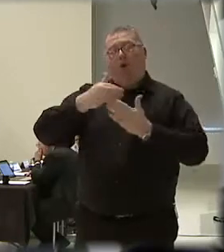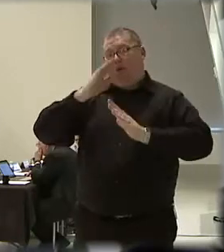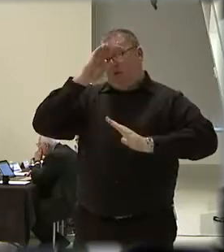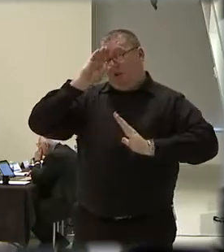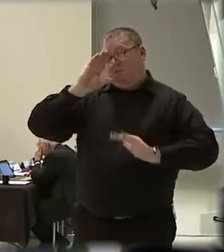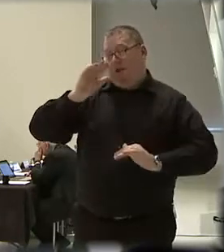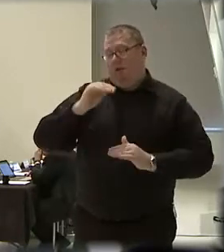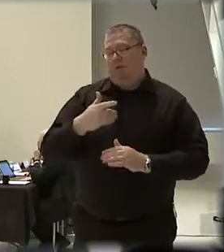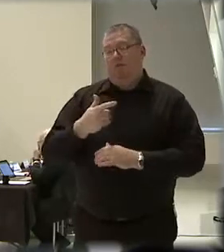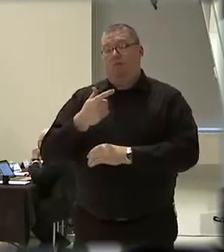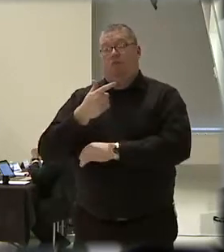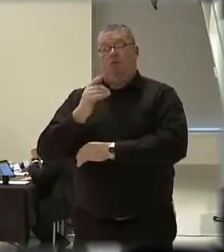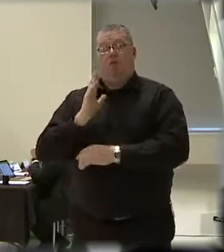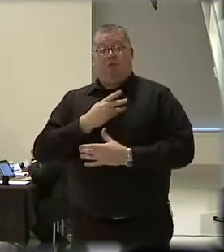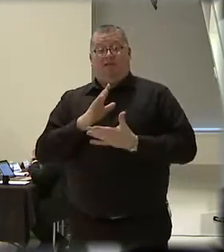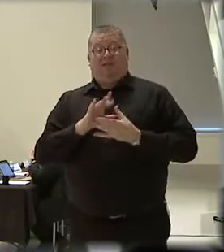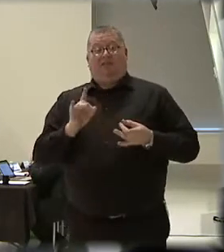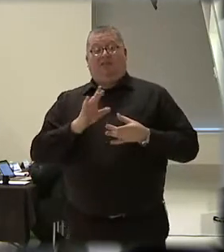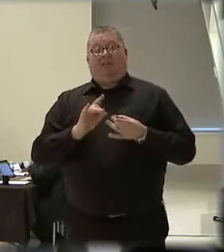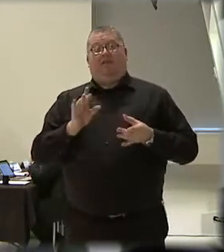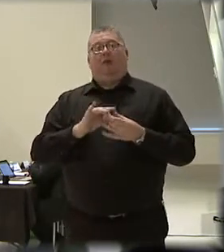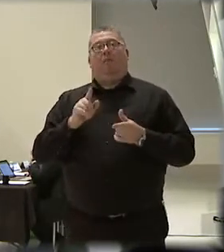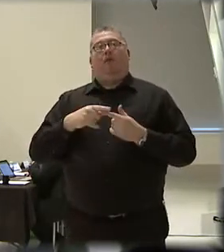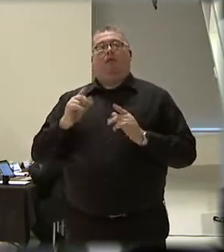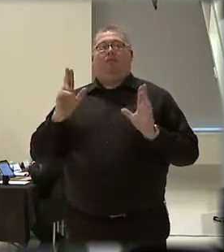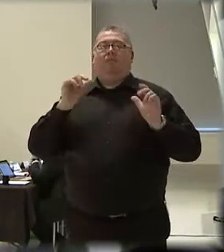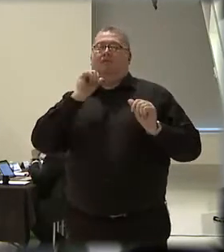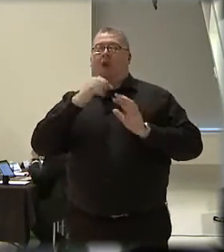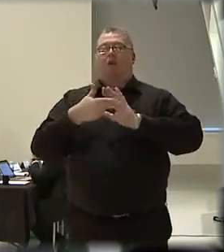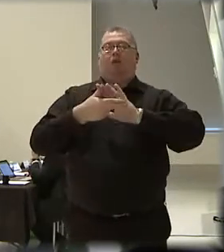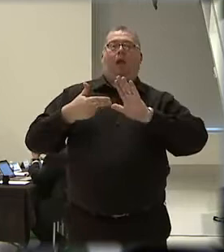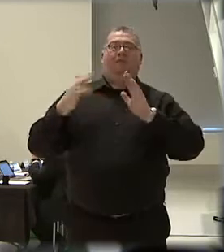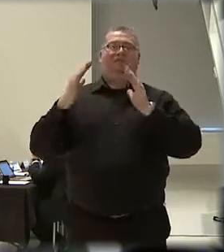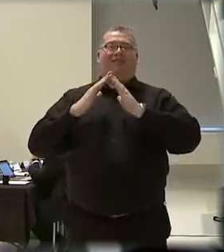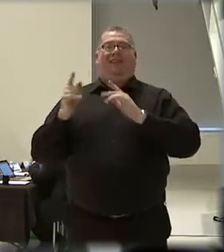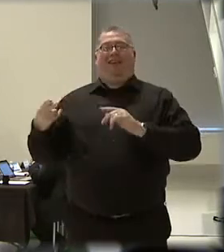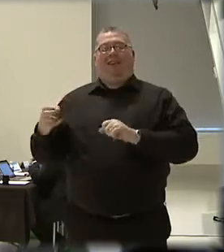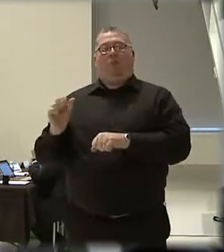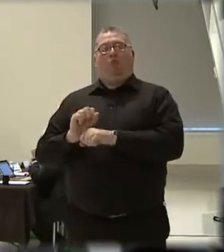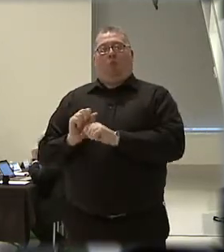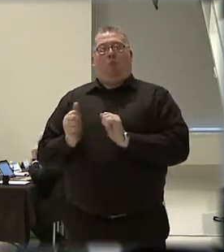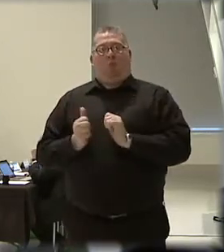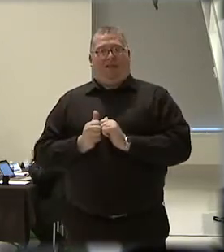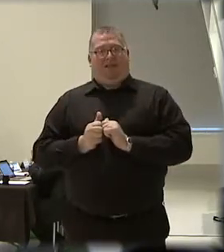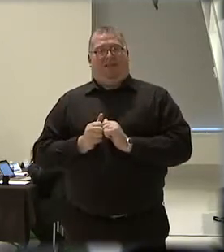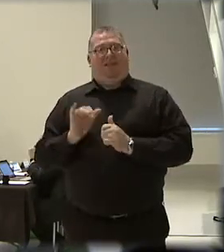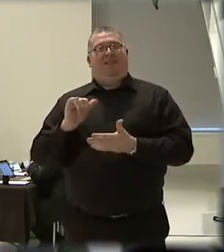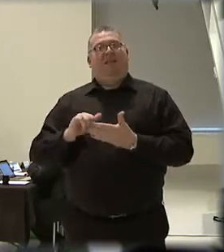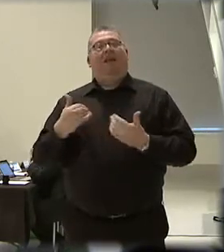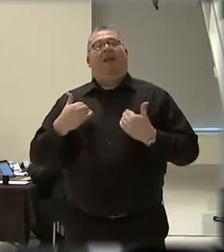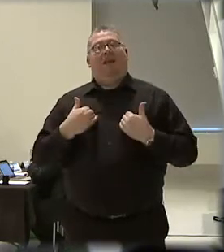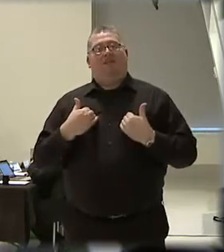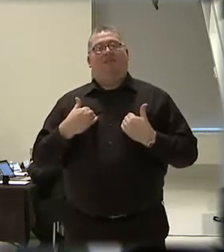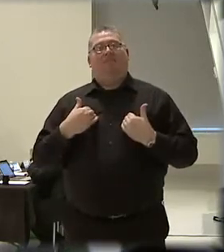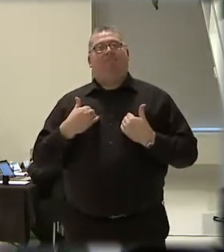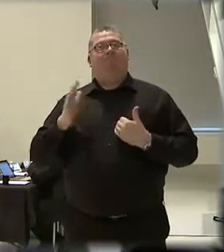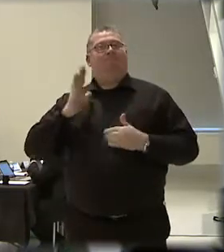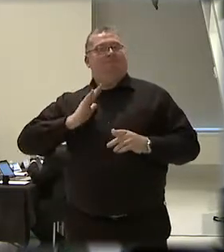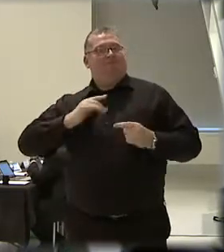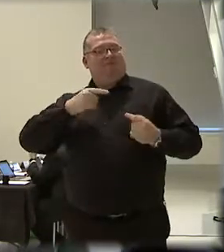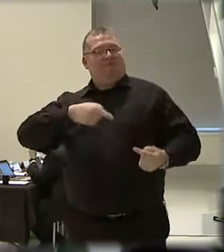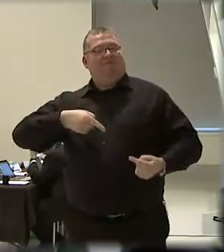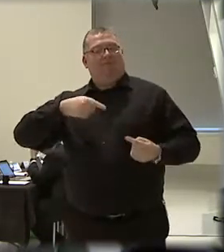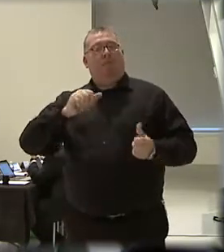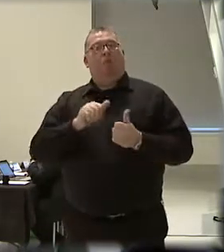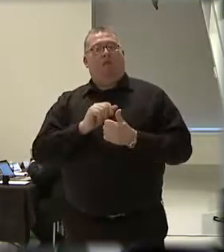testified before you about the unnamed city that he's working with that has had issues about